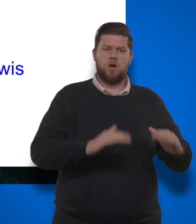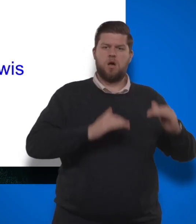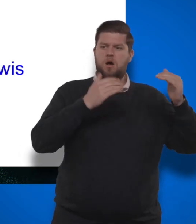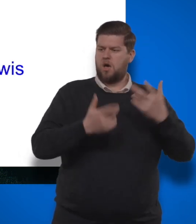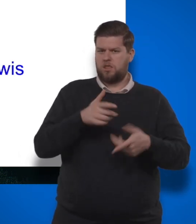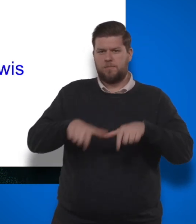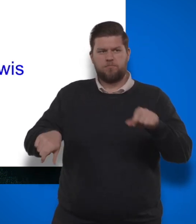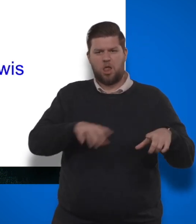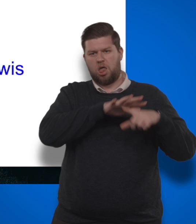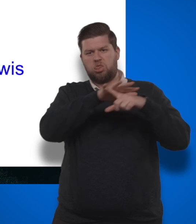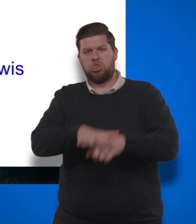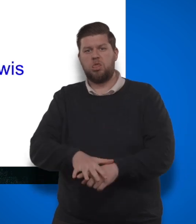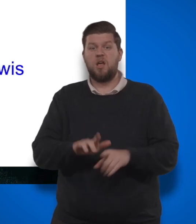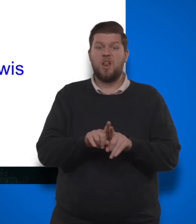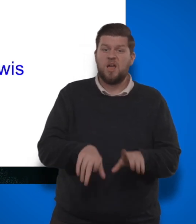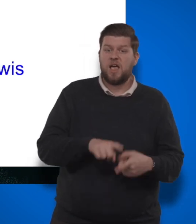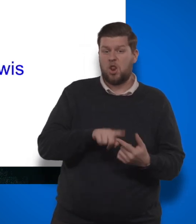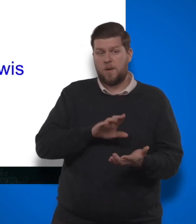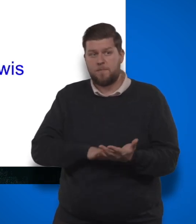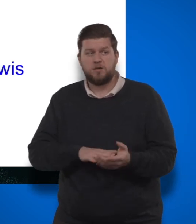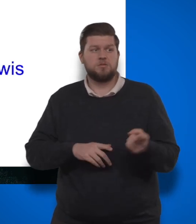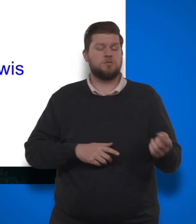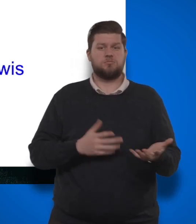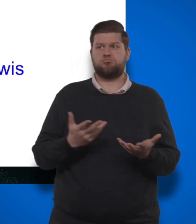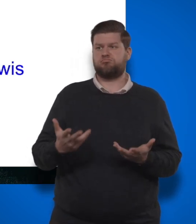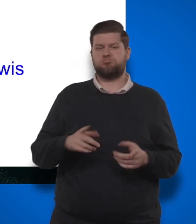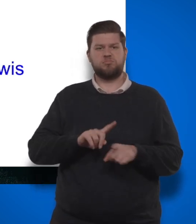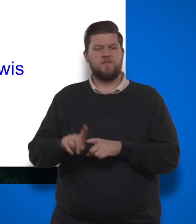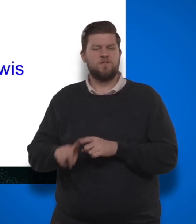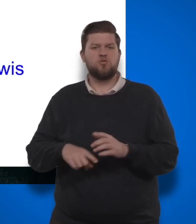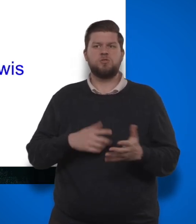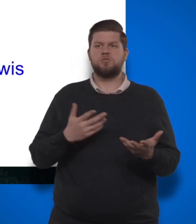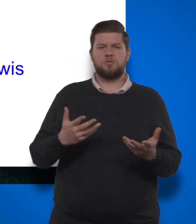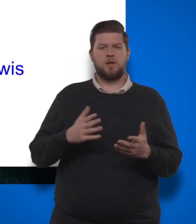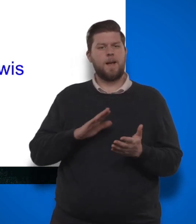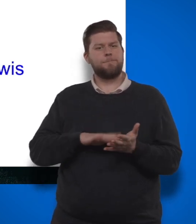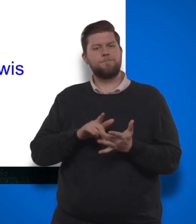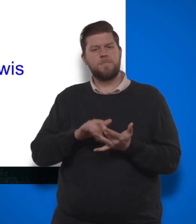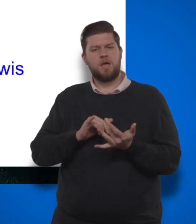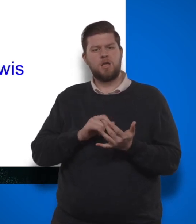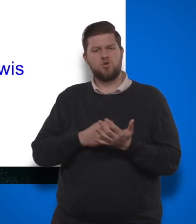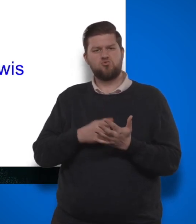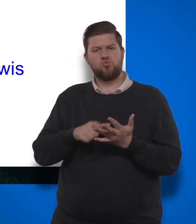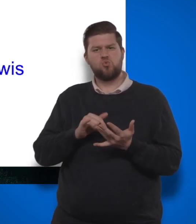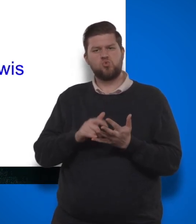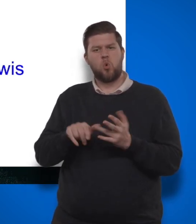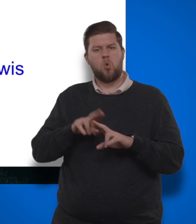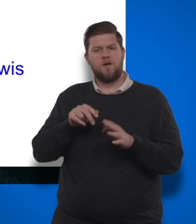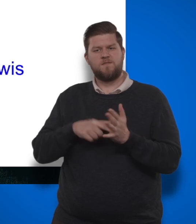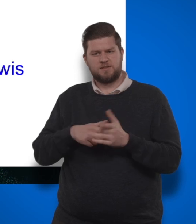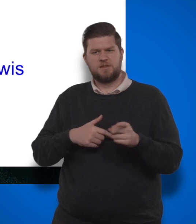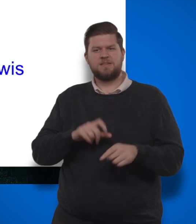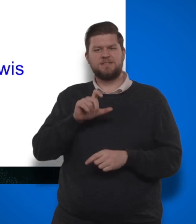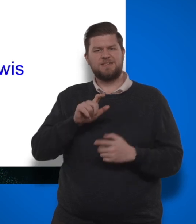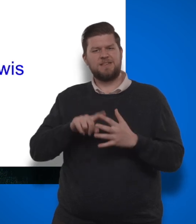Elon Musk and Sam Altman and the Amazon and Microsoft CEOs. Other more extreme possibilities for human enhancement